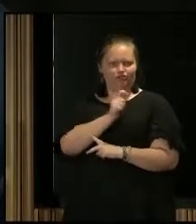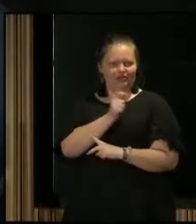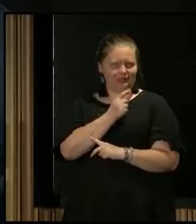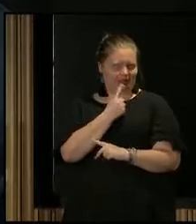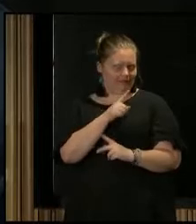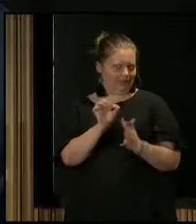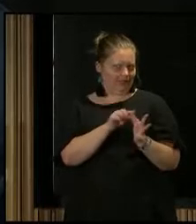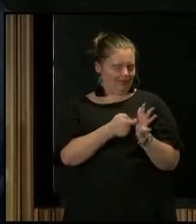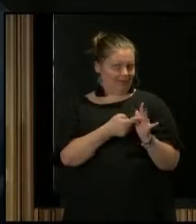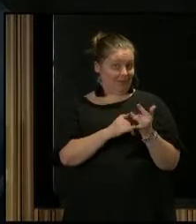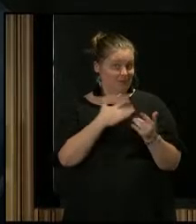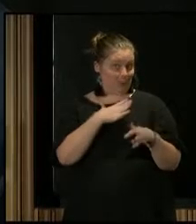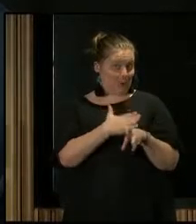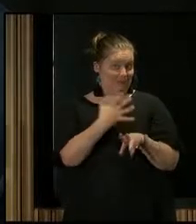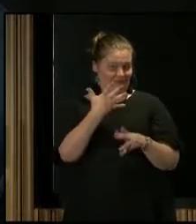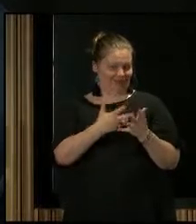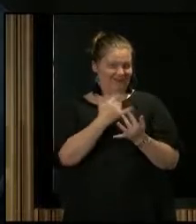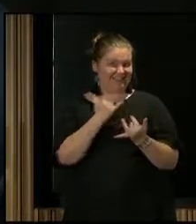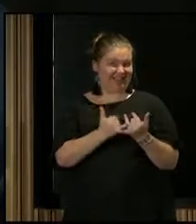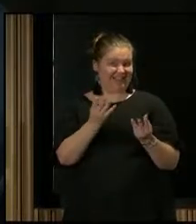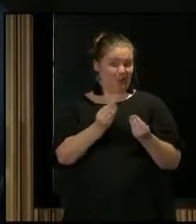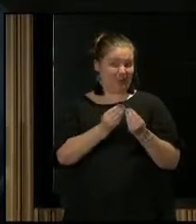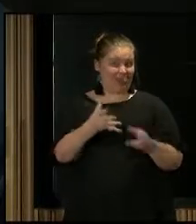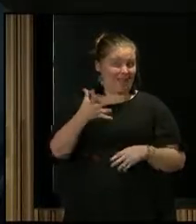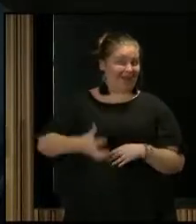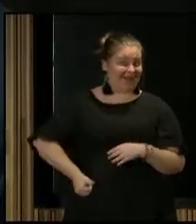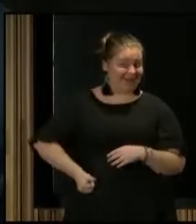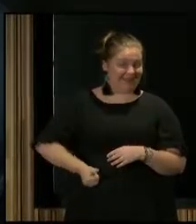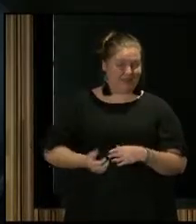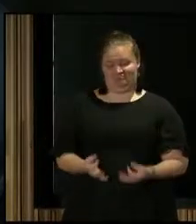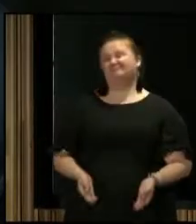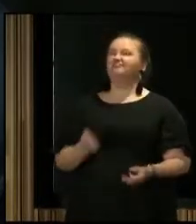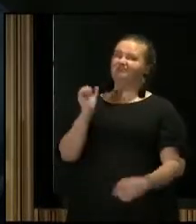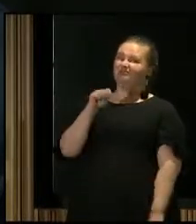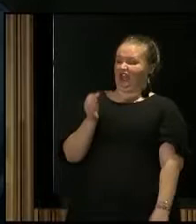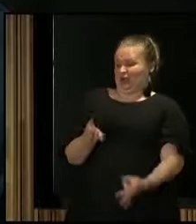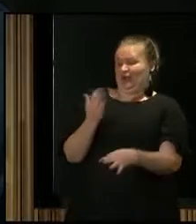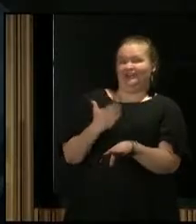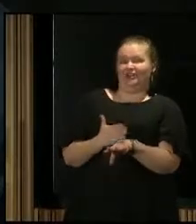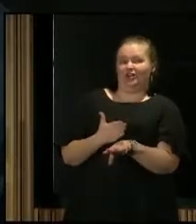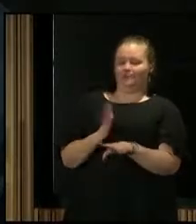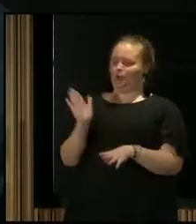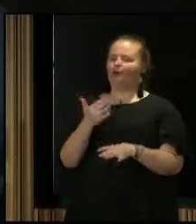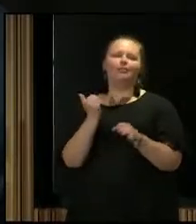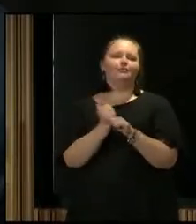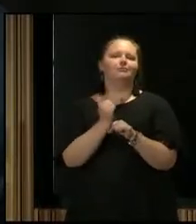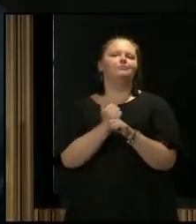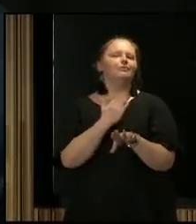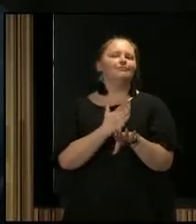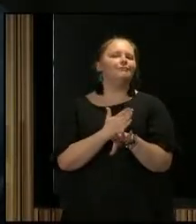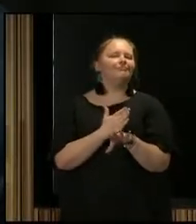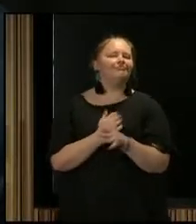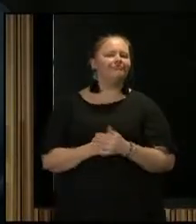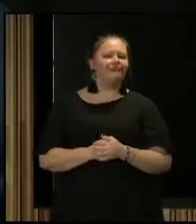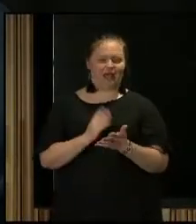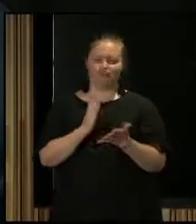work for 5 days for no money? And she was like, let's do it. I don't have a job. And I was like, well, let's make something. And so we all just chipped in, and it was incredible. It